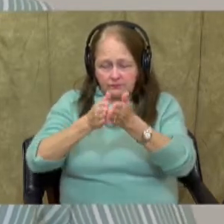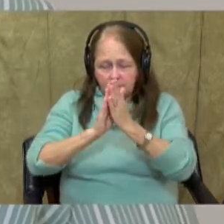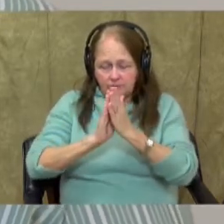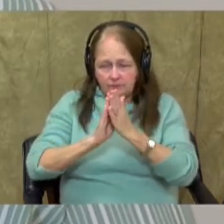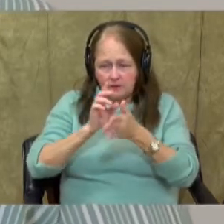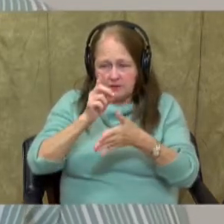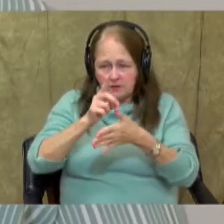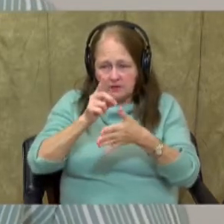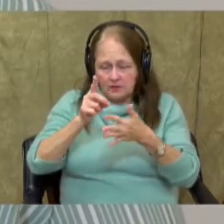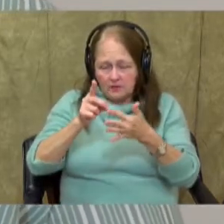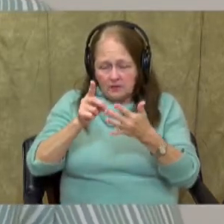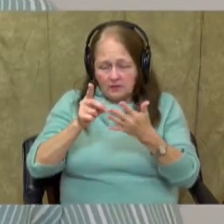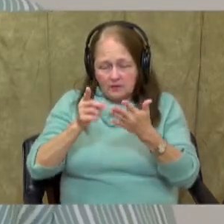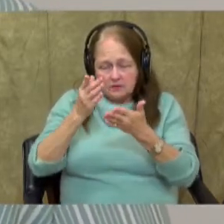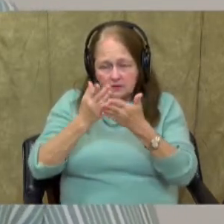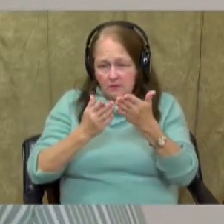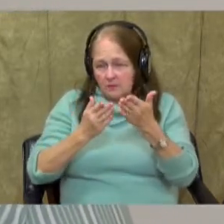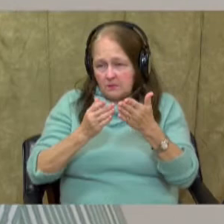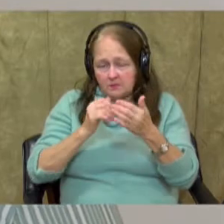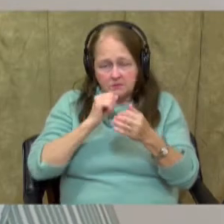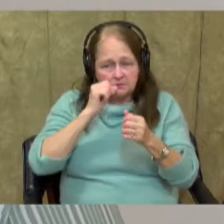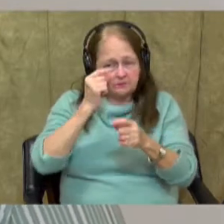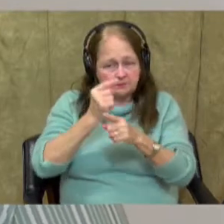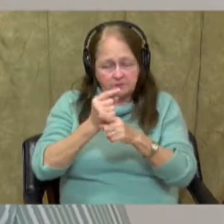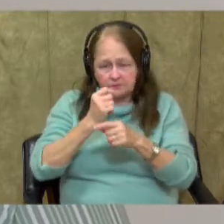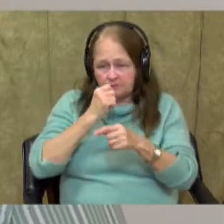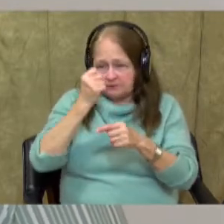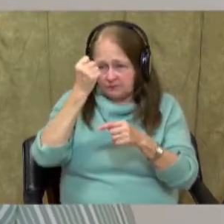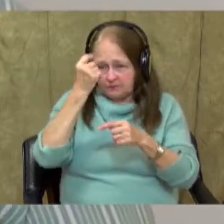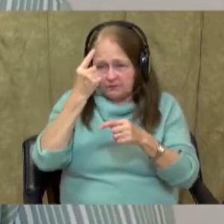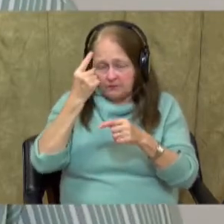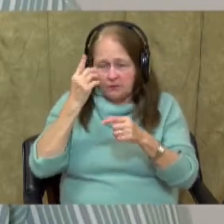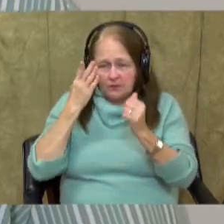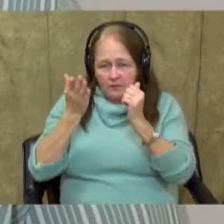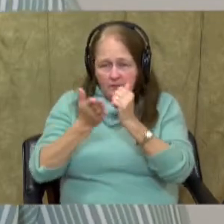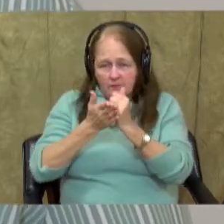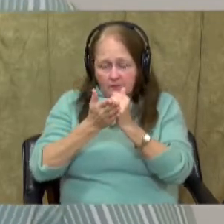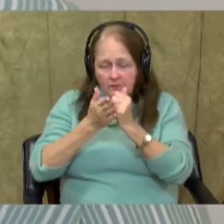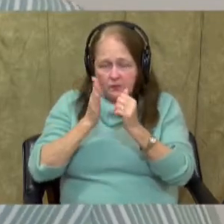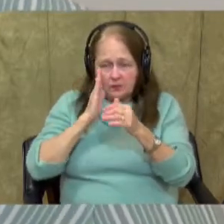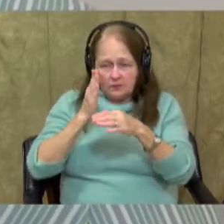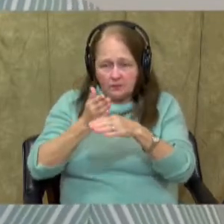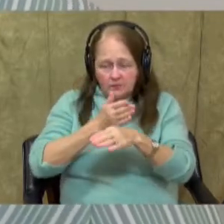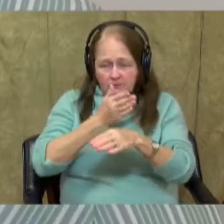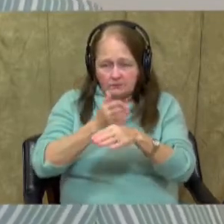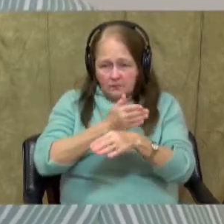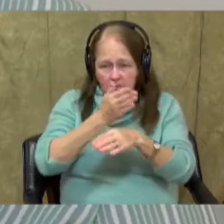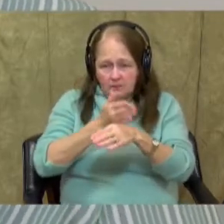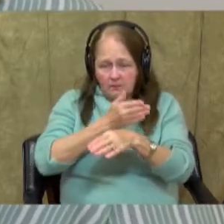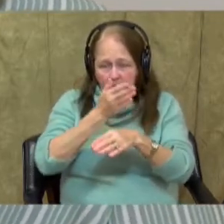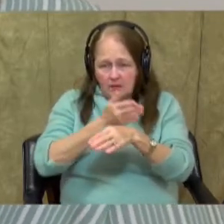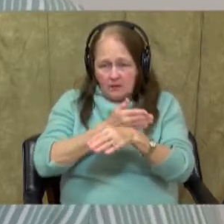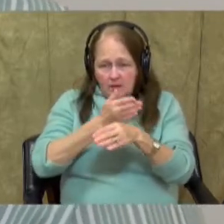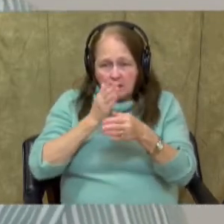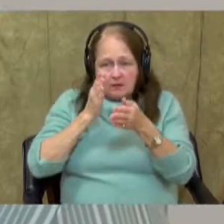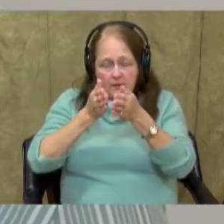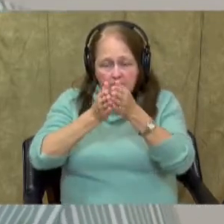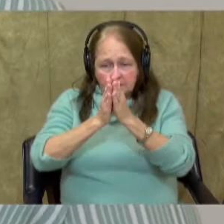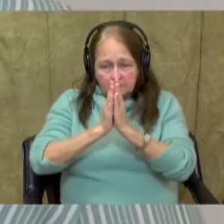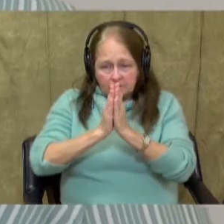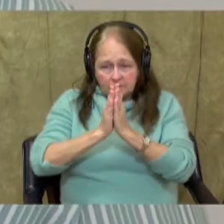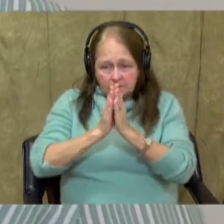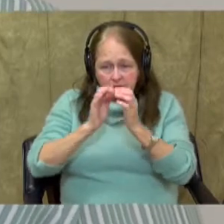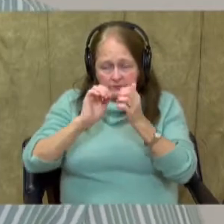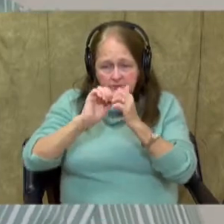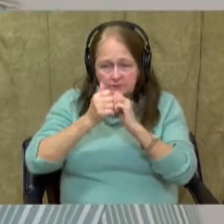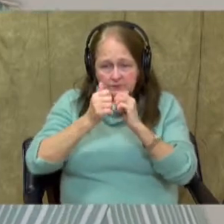of miss that out. And so this will help you be better at that. It will also help you to